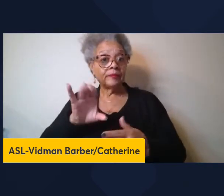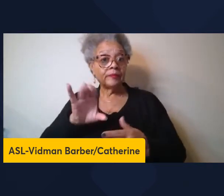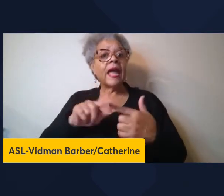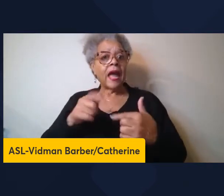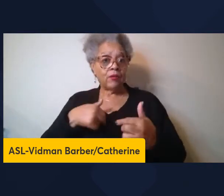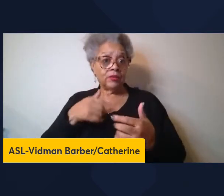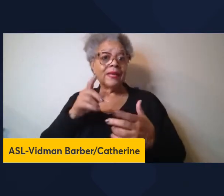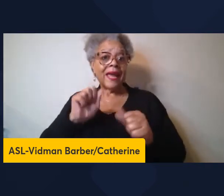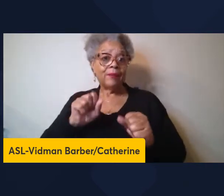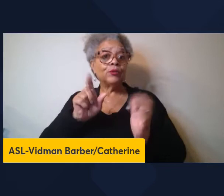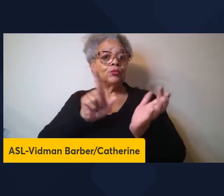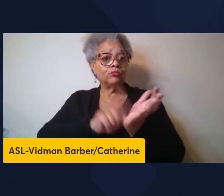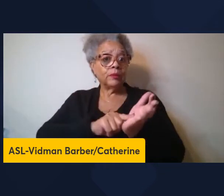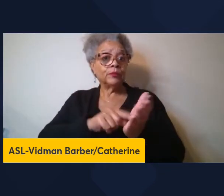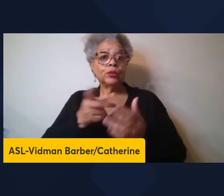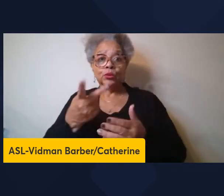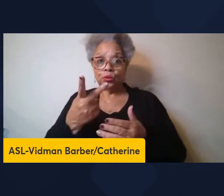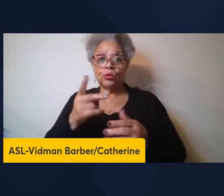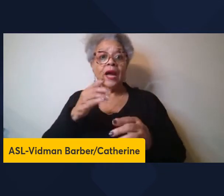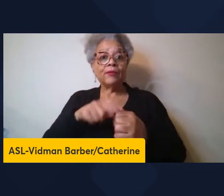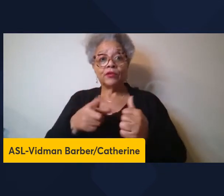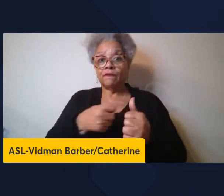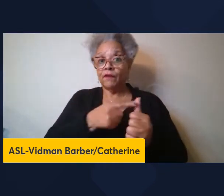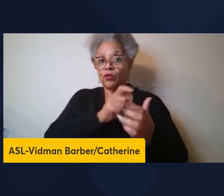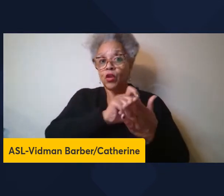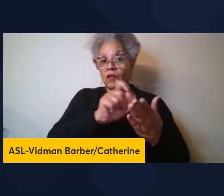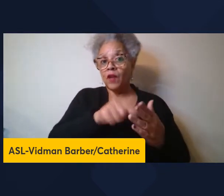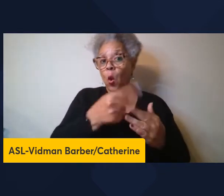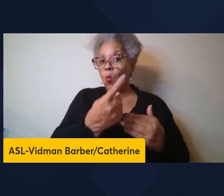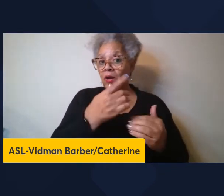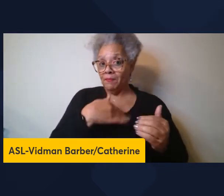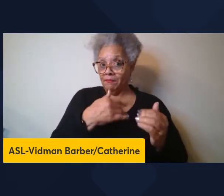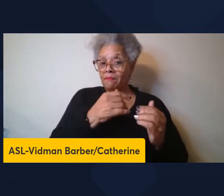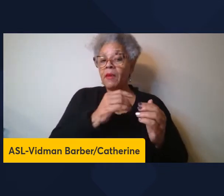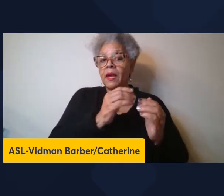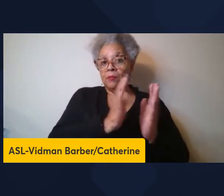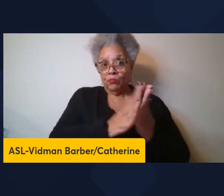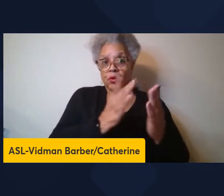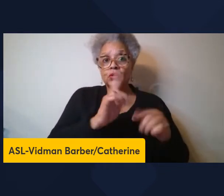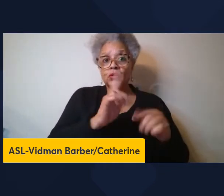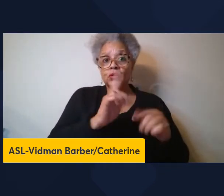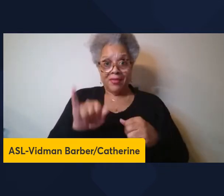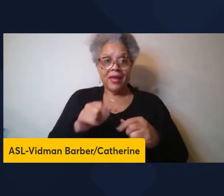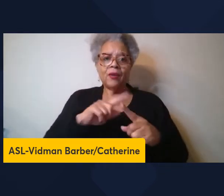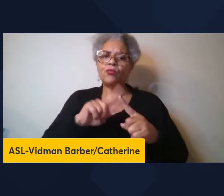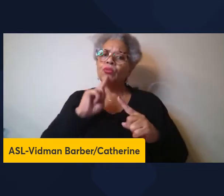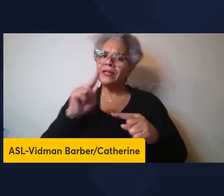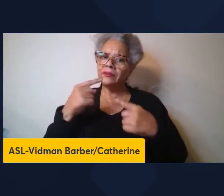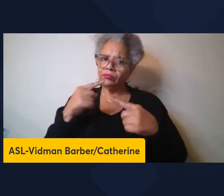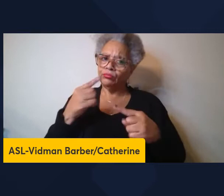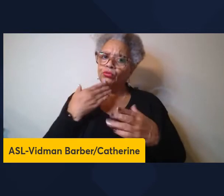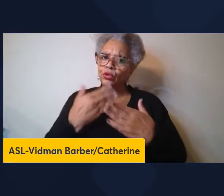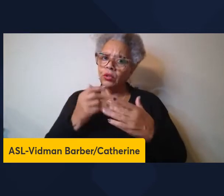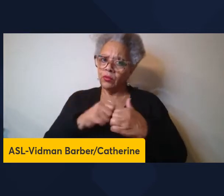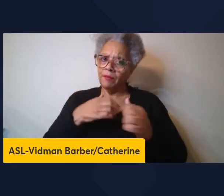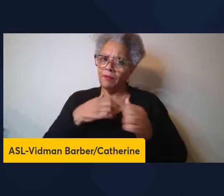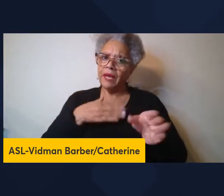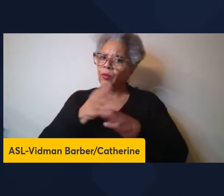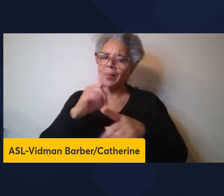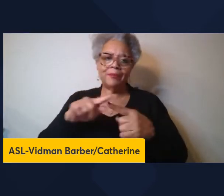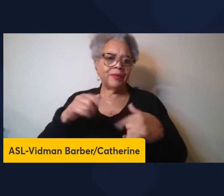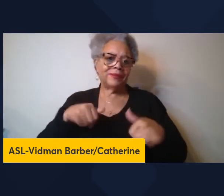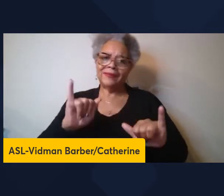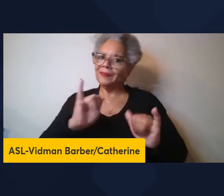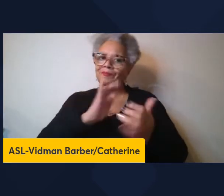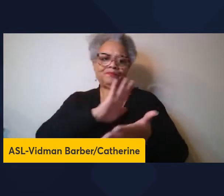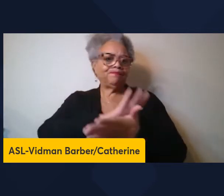postdoc. I was a first author on one of those. So I was quite prolific in my career, but I still knew that academia was not where